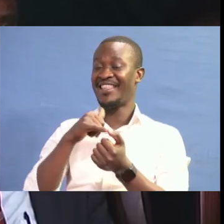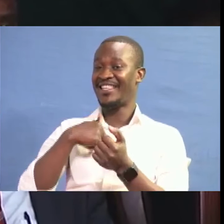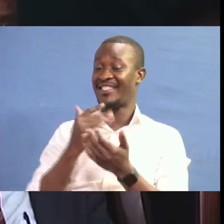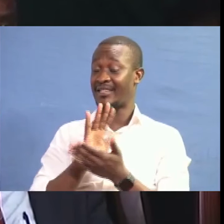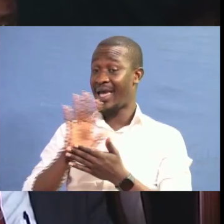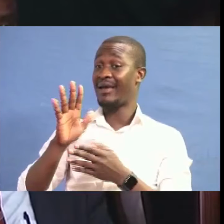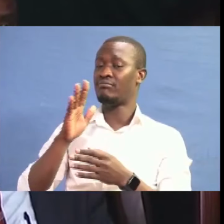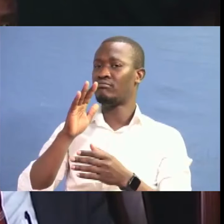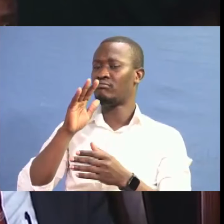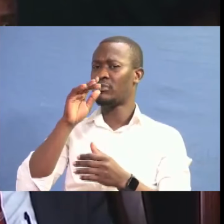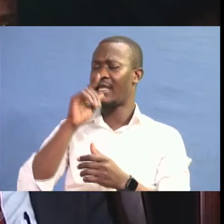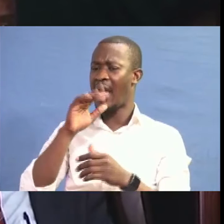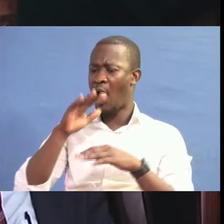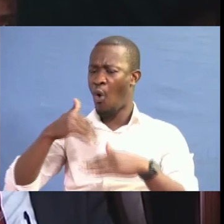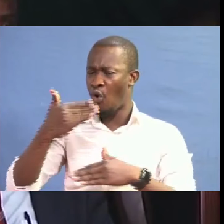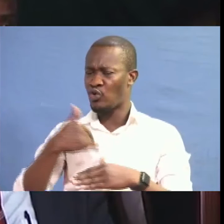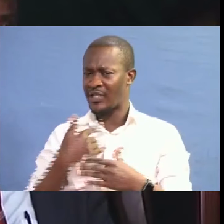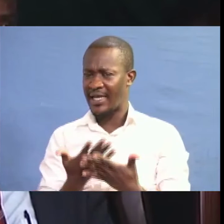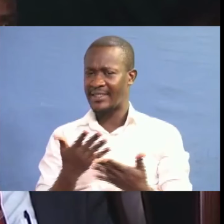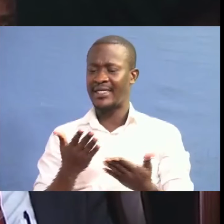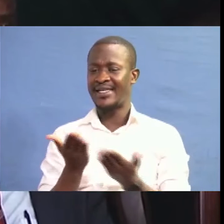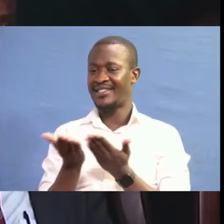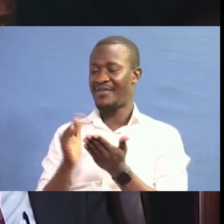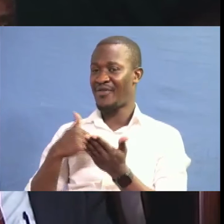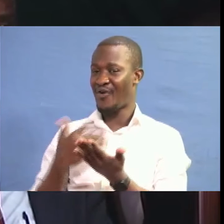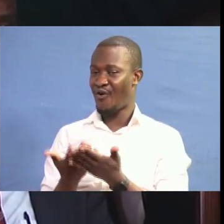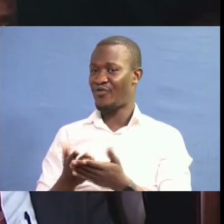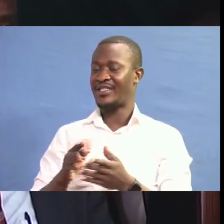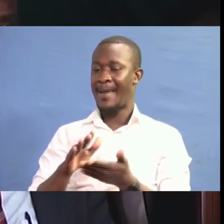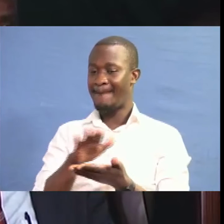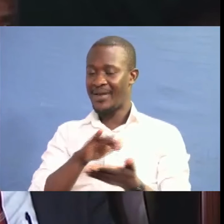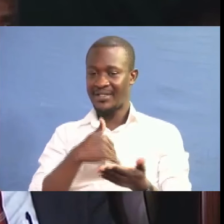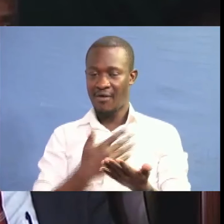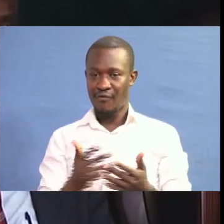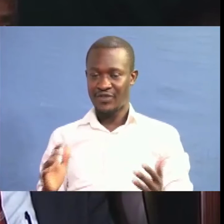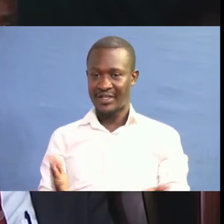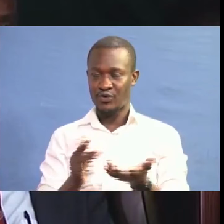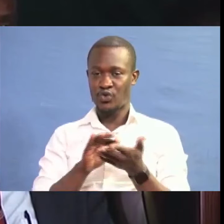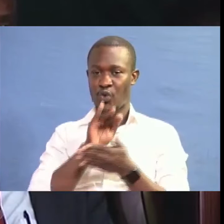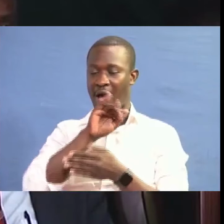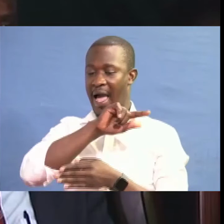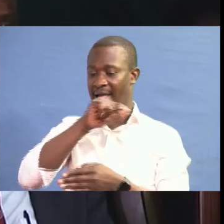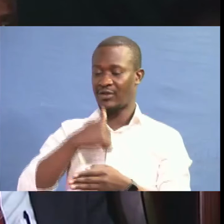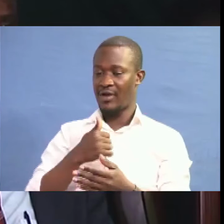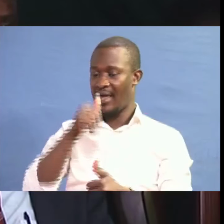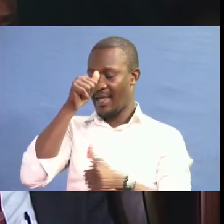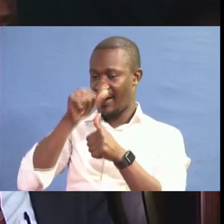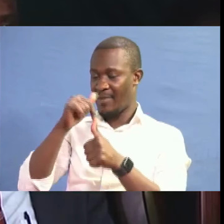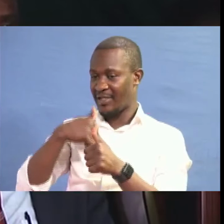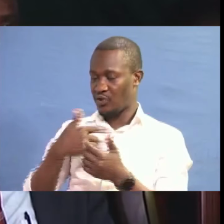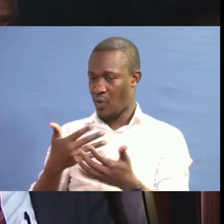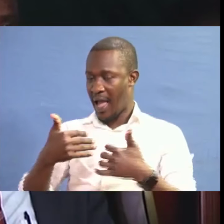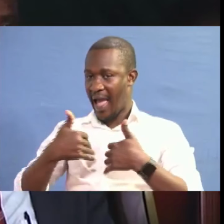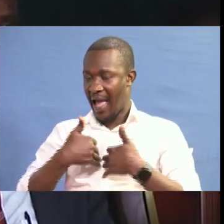determination and resilience served as a beacon of inspiration to us all, reminding us to face adversity